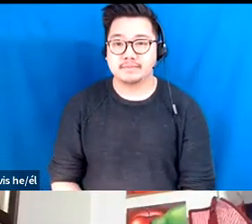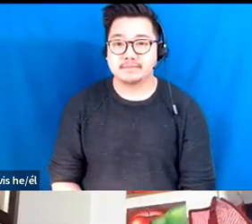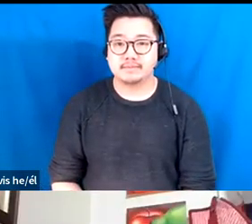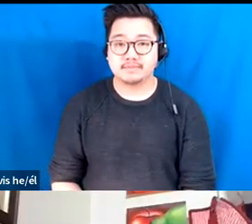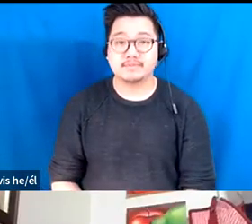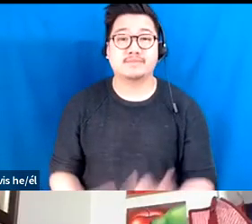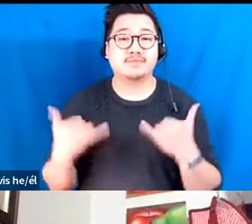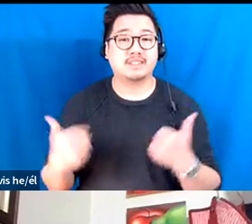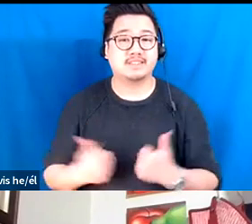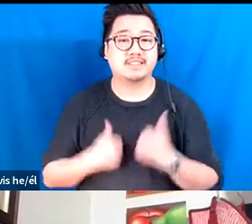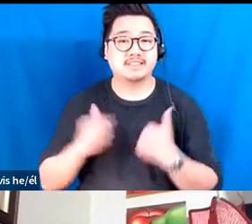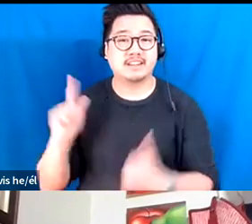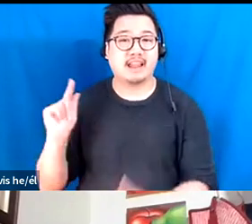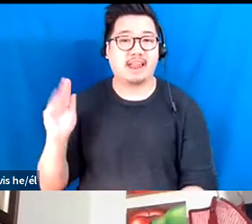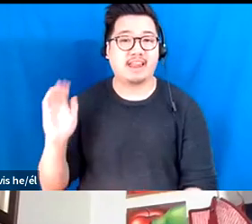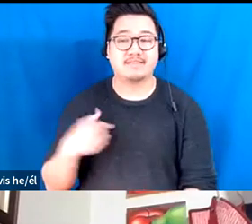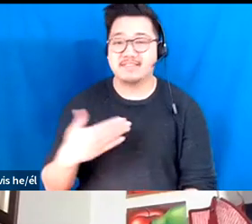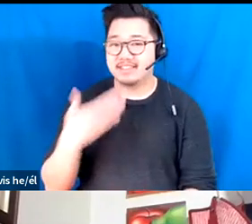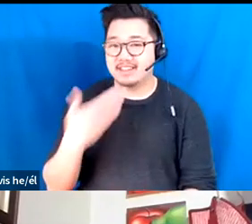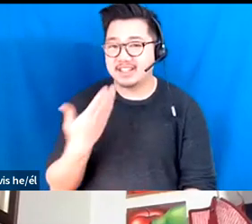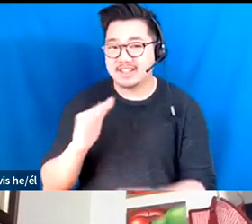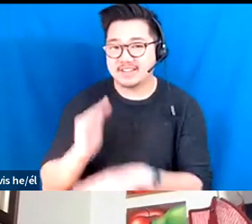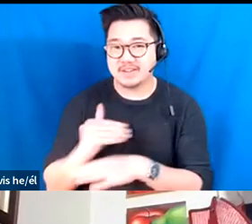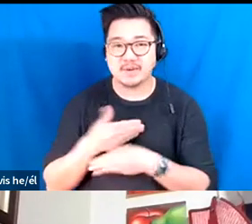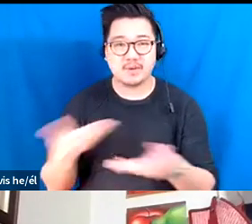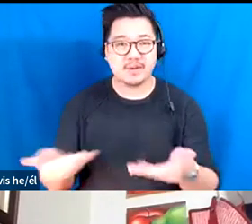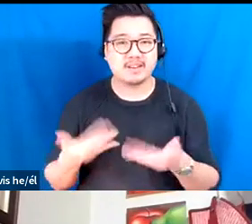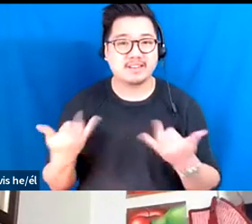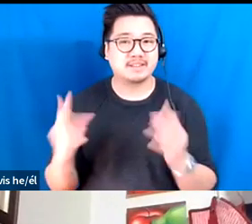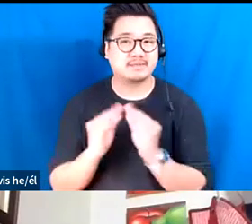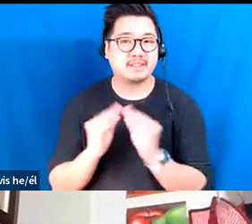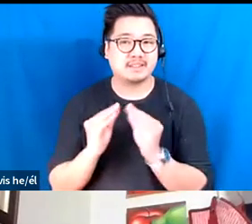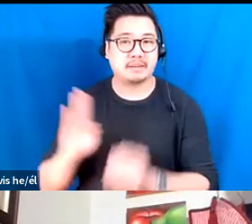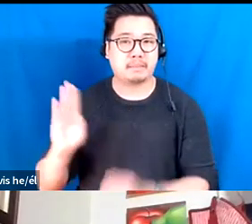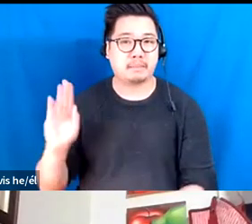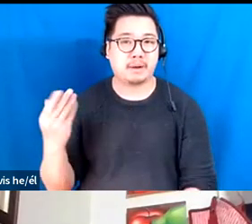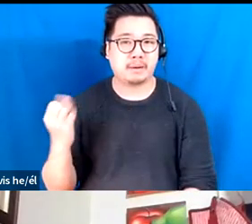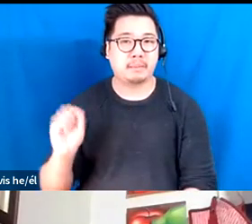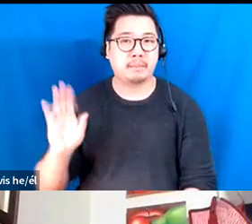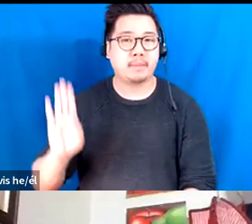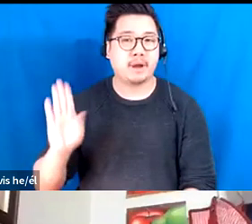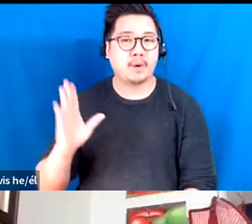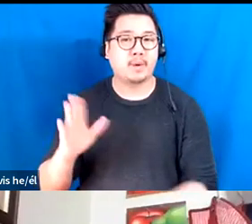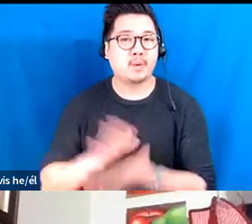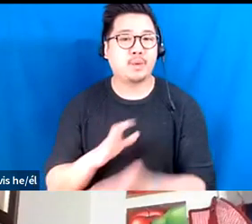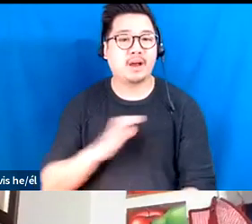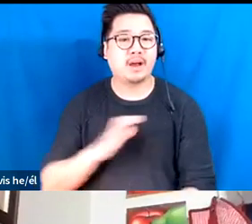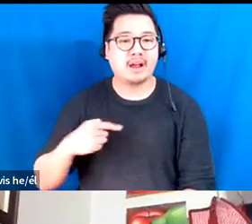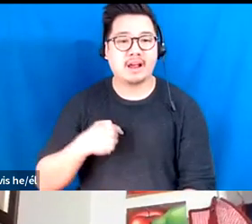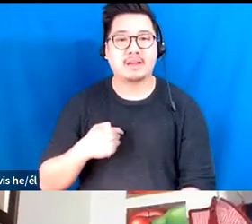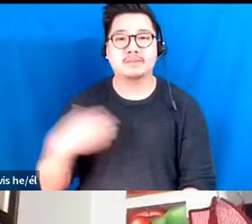we're like thank you good evening and welcome to this meeting of the boston school committee i'm chairperson jerry